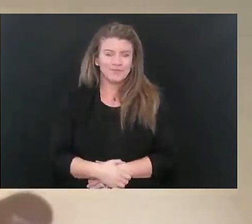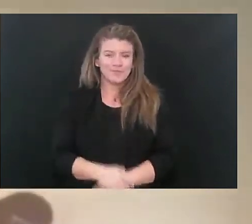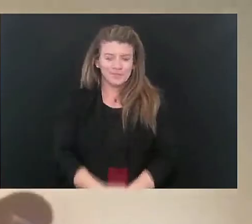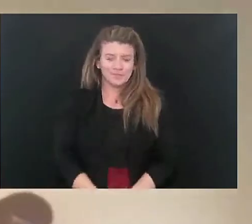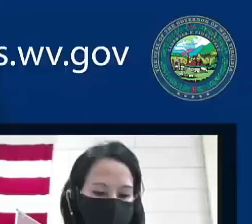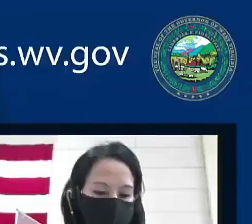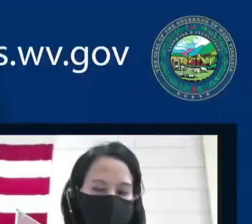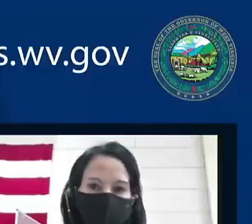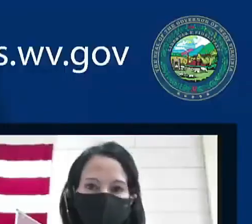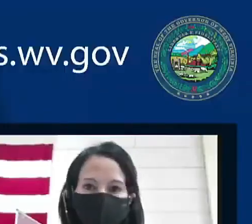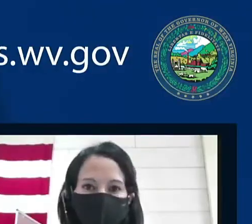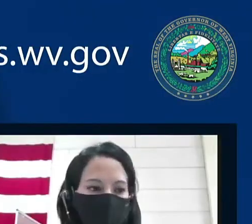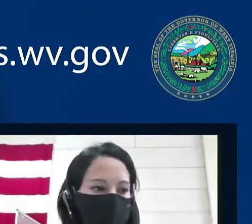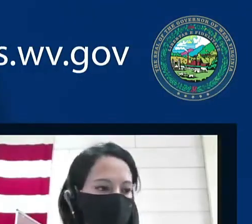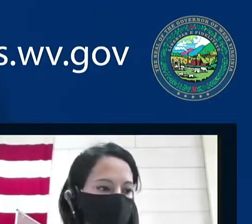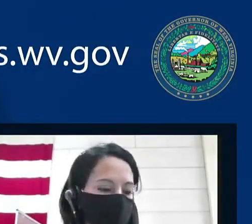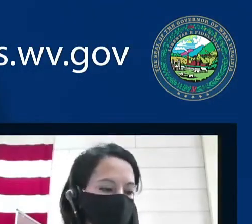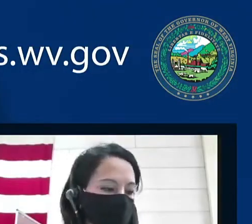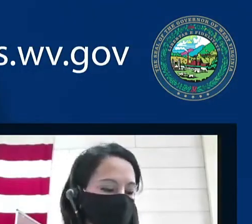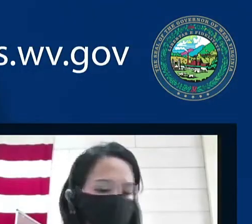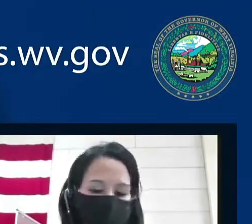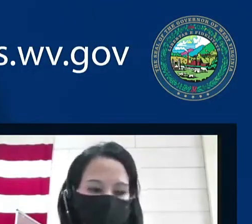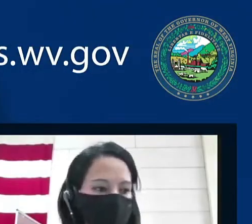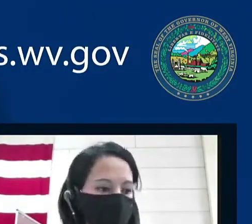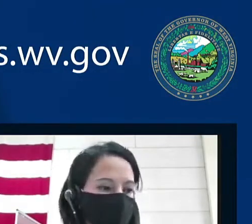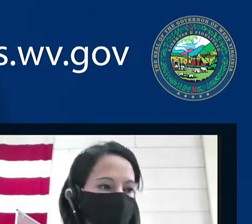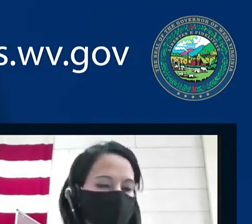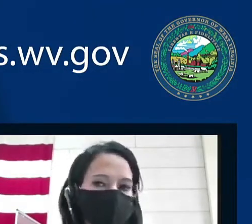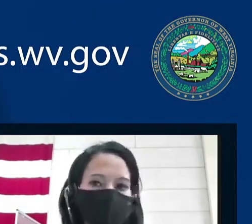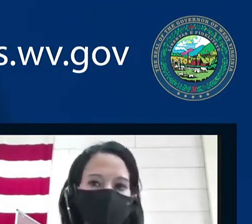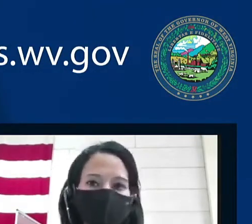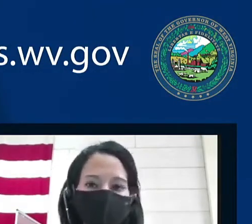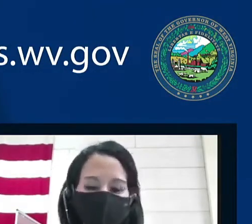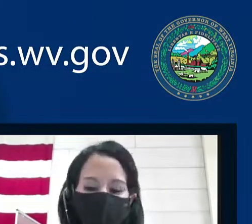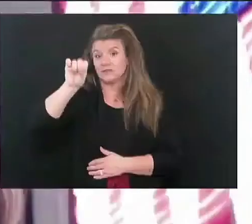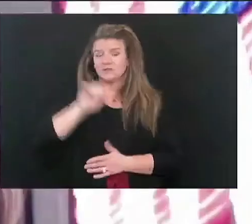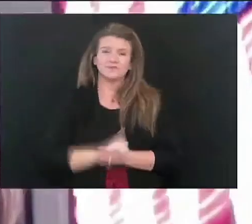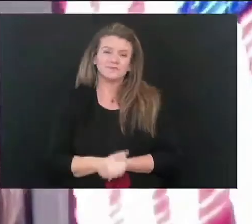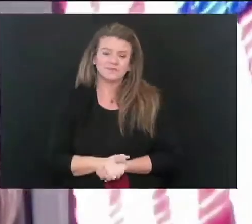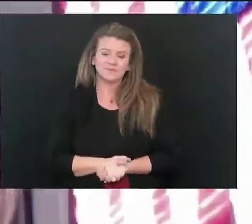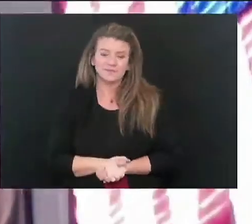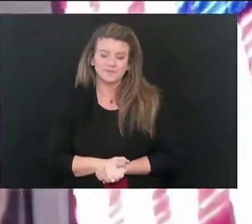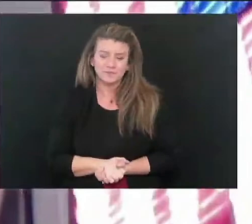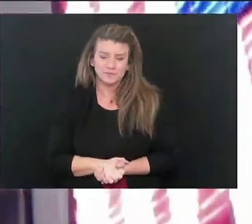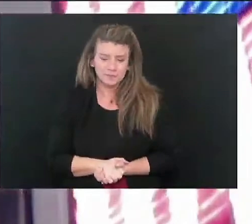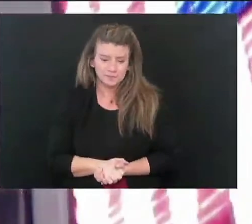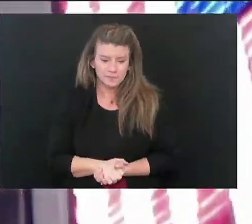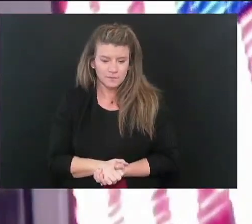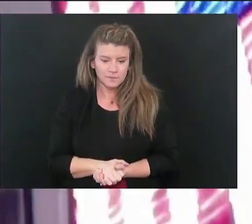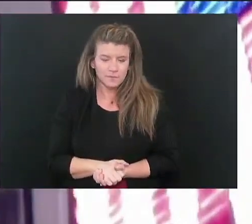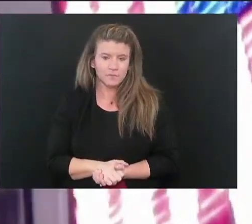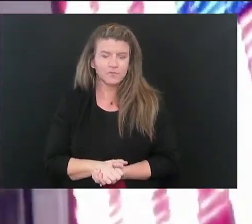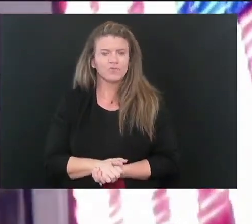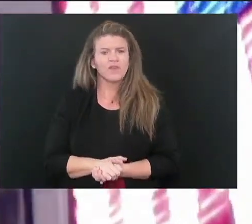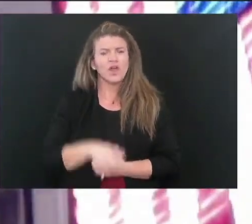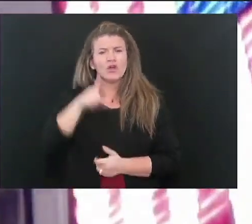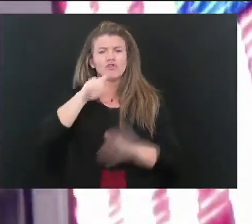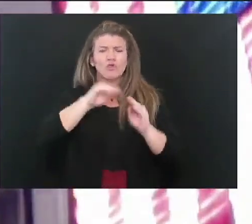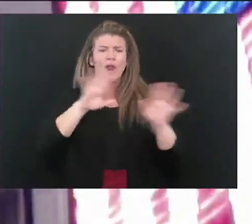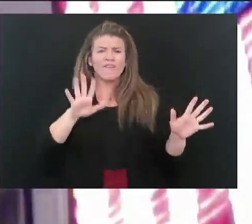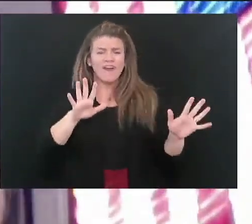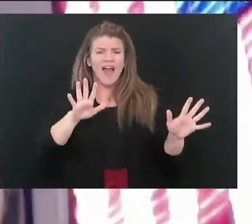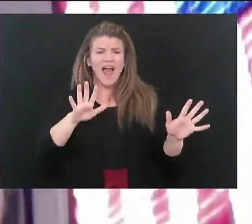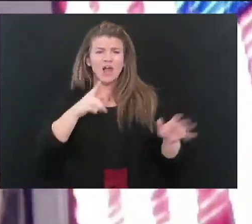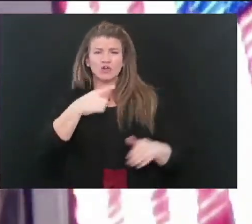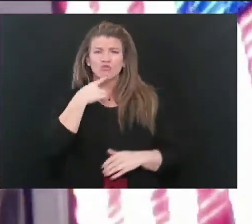All right, thank you, Kenny. Next to Charles Young with WV News. Hi, this is Charles Young with WV News. Governor, could you clarify what